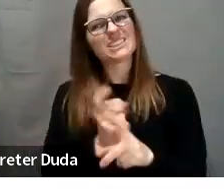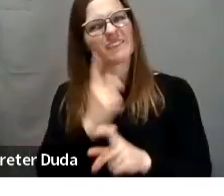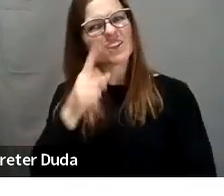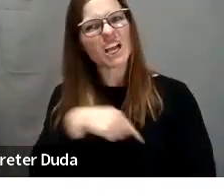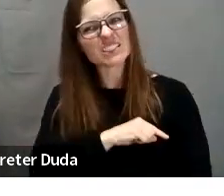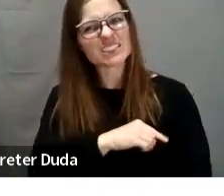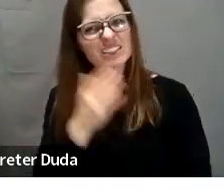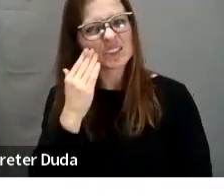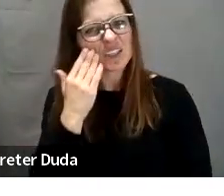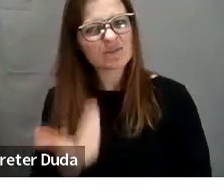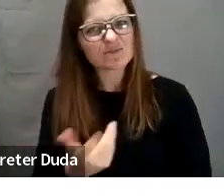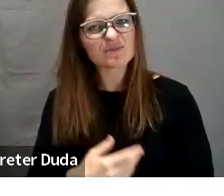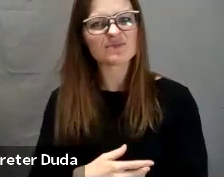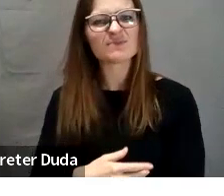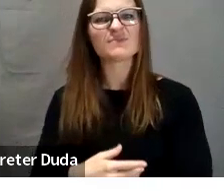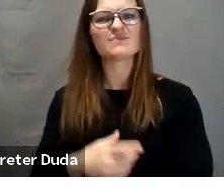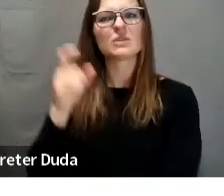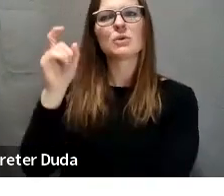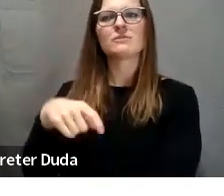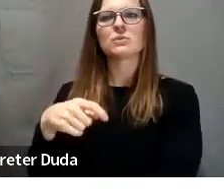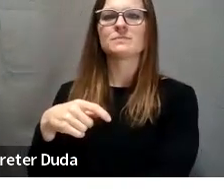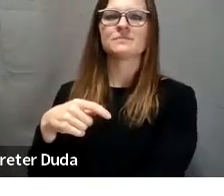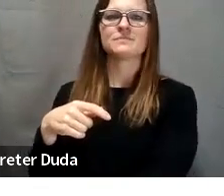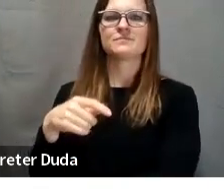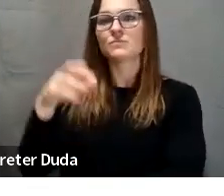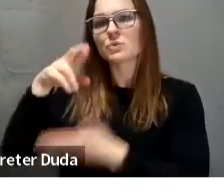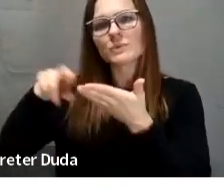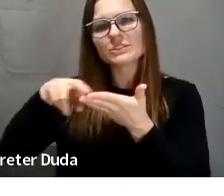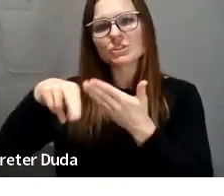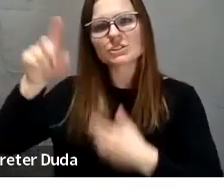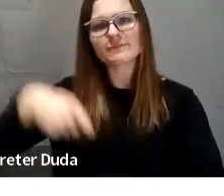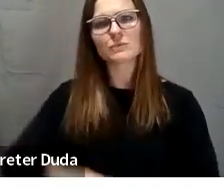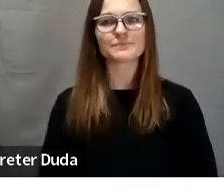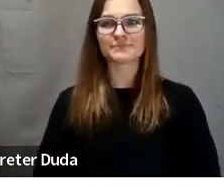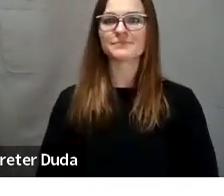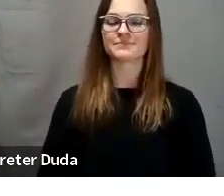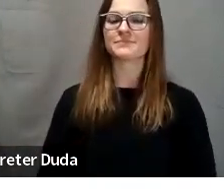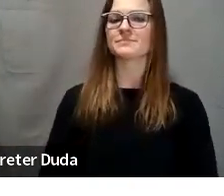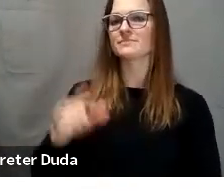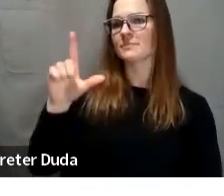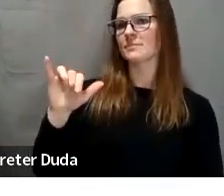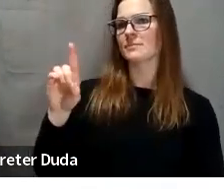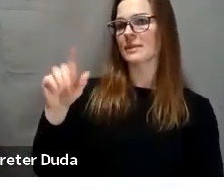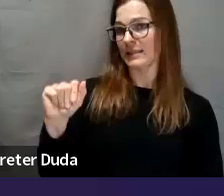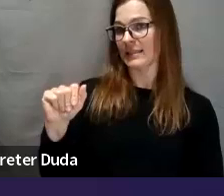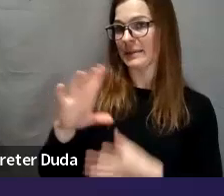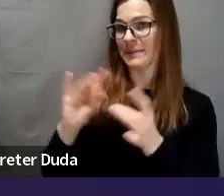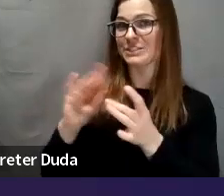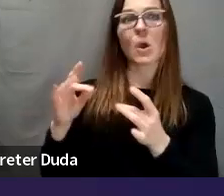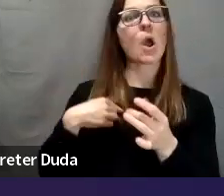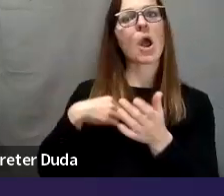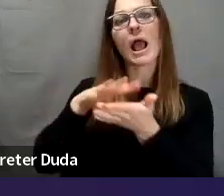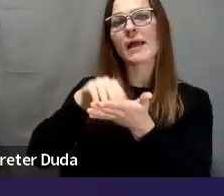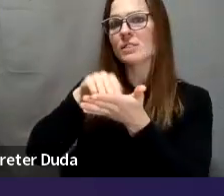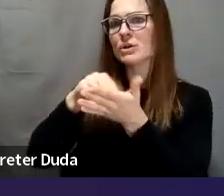you know, you Yeah, just kind of and have to do your research. yeah, and Lydia says, yes, I saw many new things that I